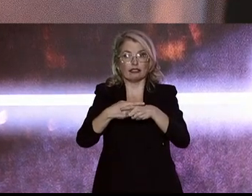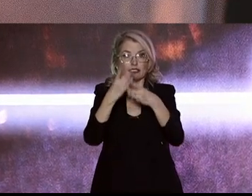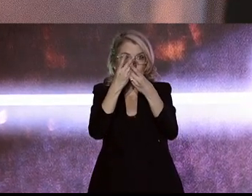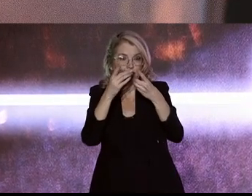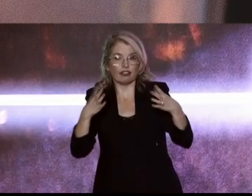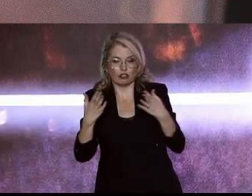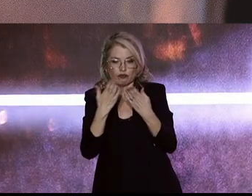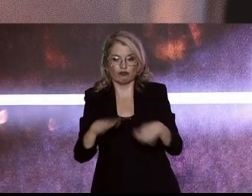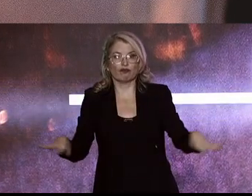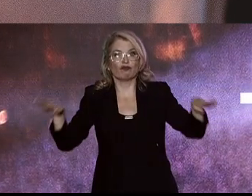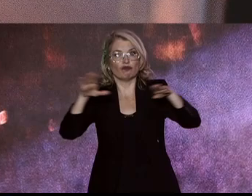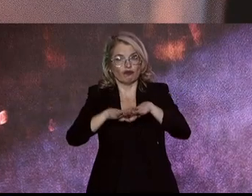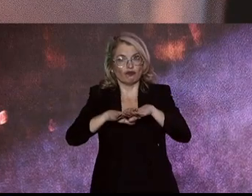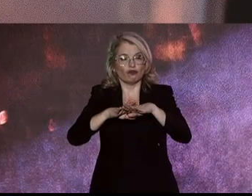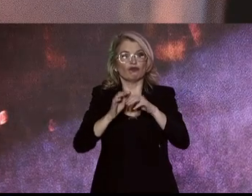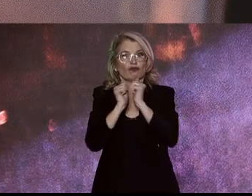collaboration.